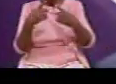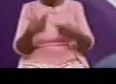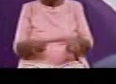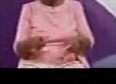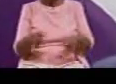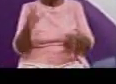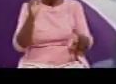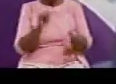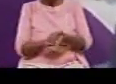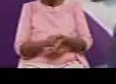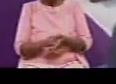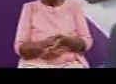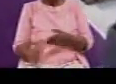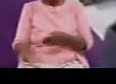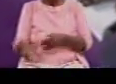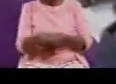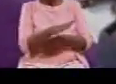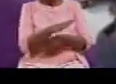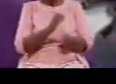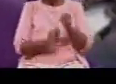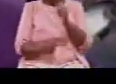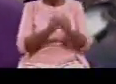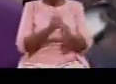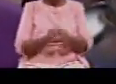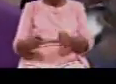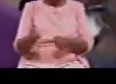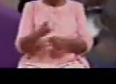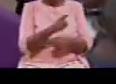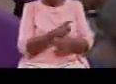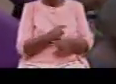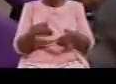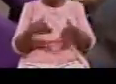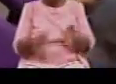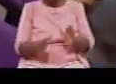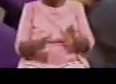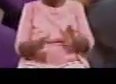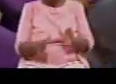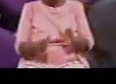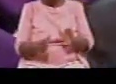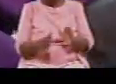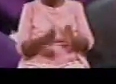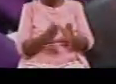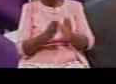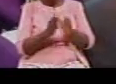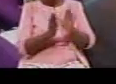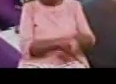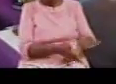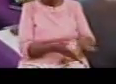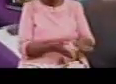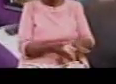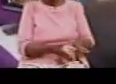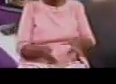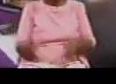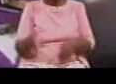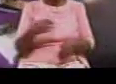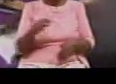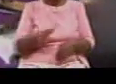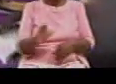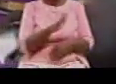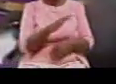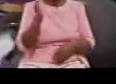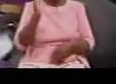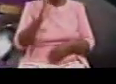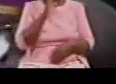that those which ye leave, which ye let remain of them, shall be pricks in